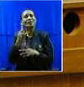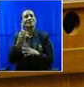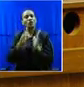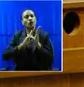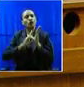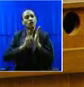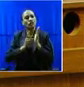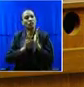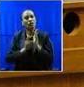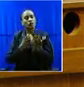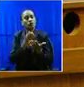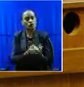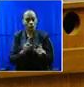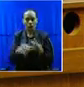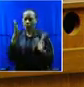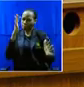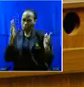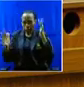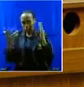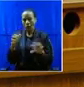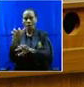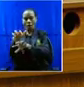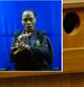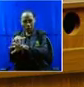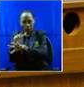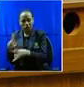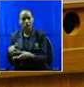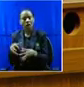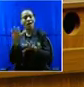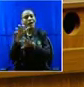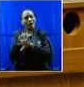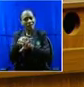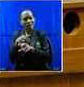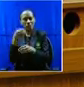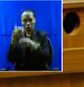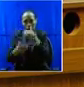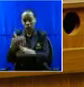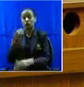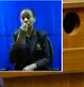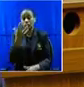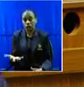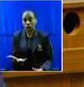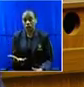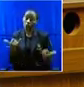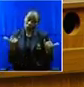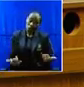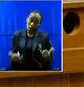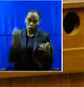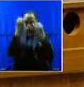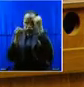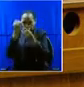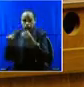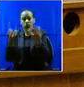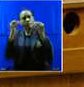in forestry, in agriculture, agro-processing, the creative industries,